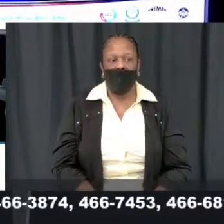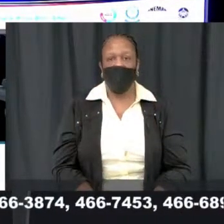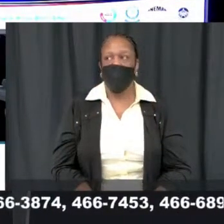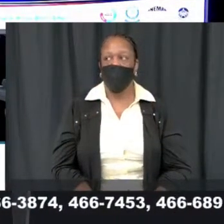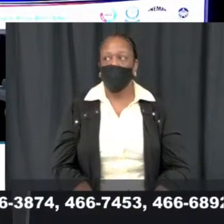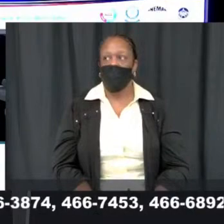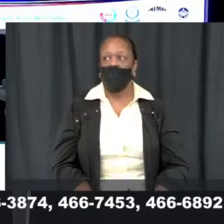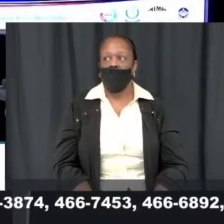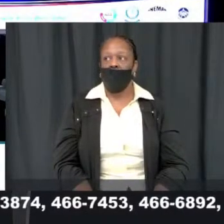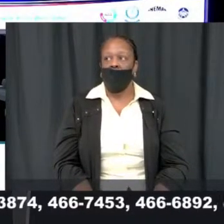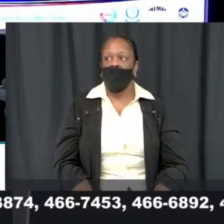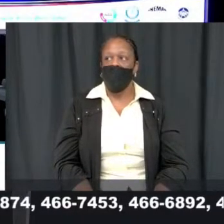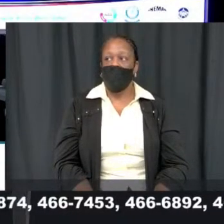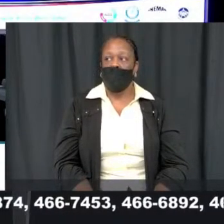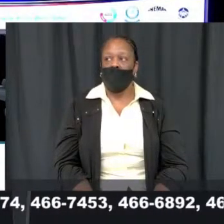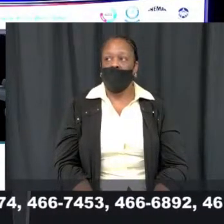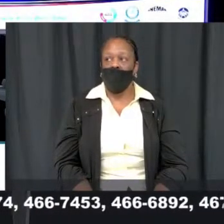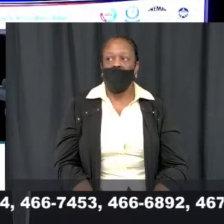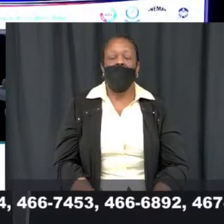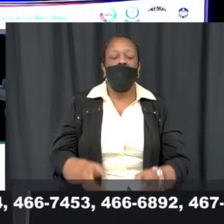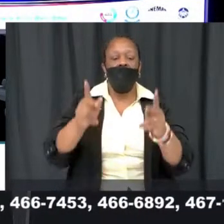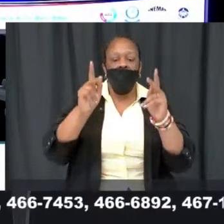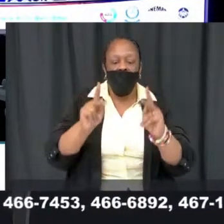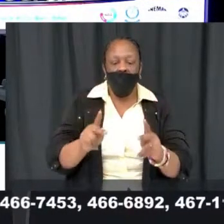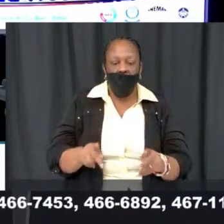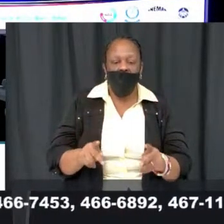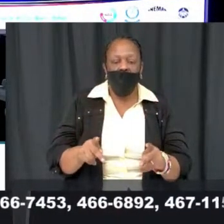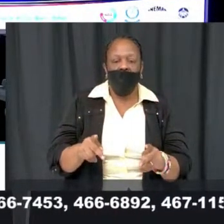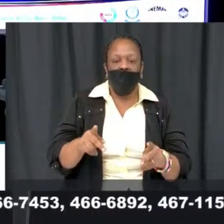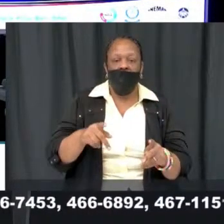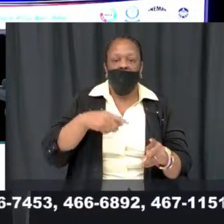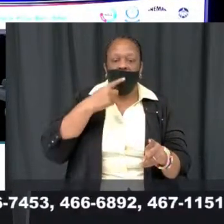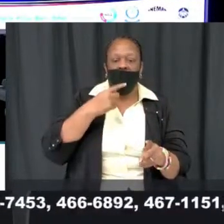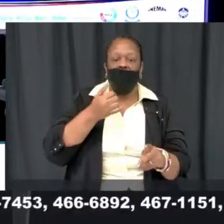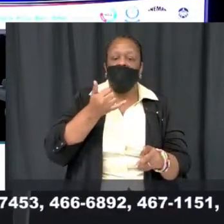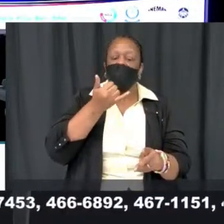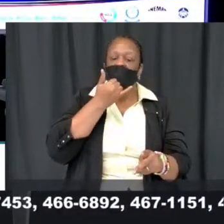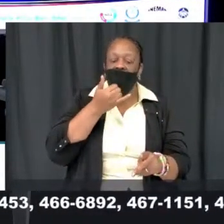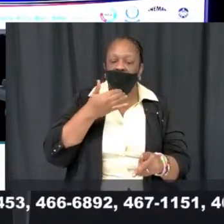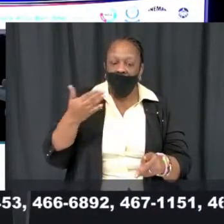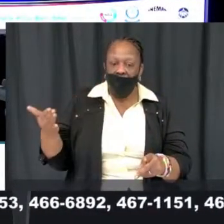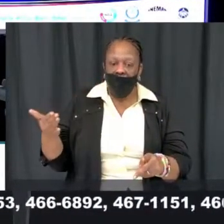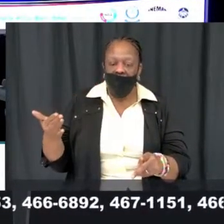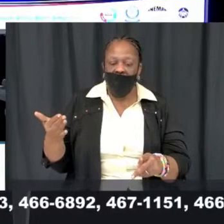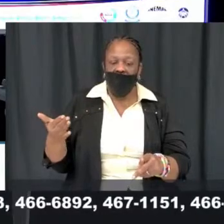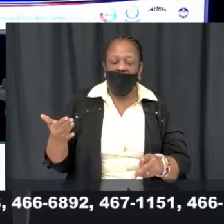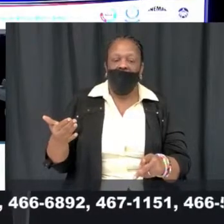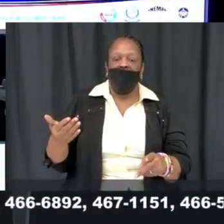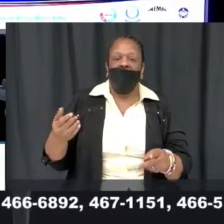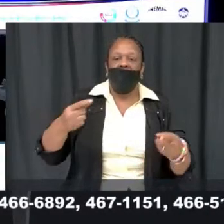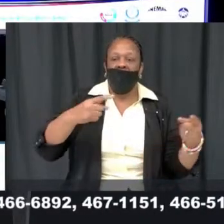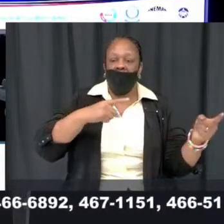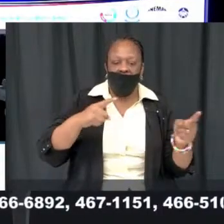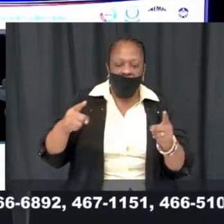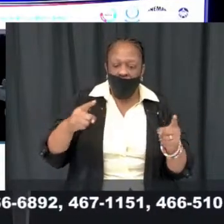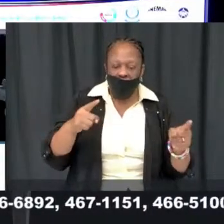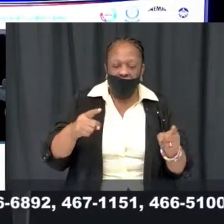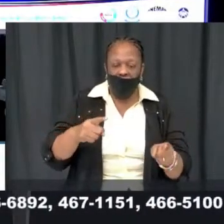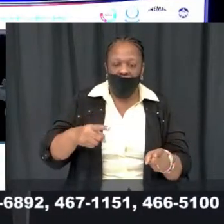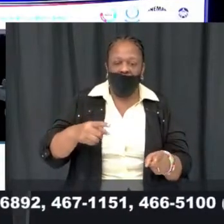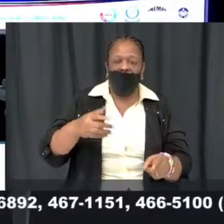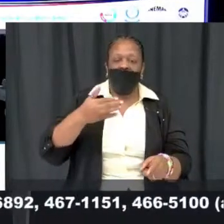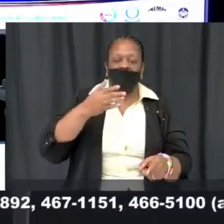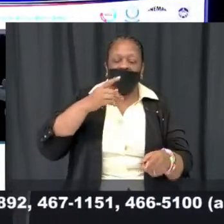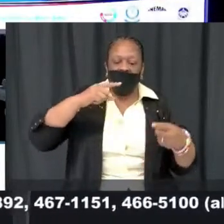Disinformation, on the other hand, is not just wrong information, erroneous information, but it's deliberately